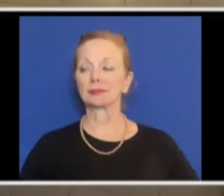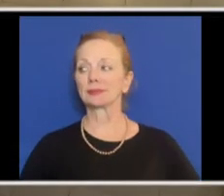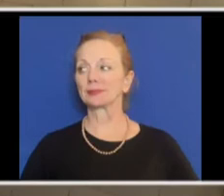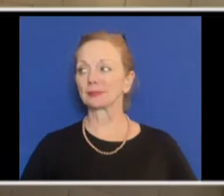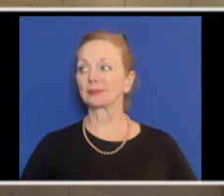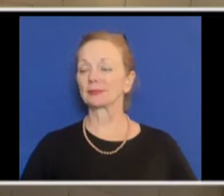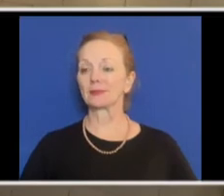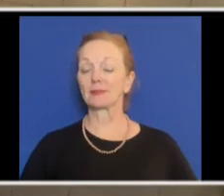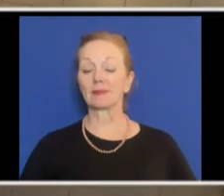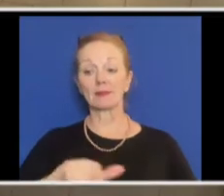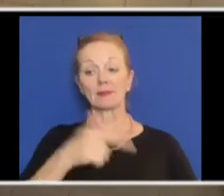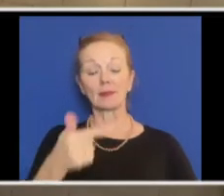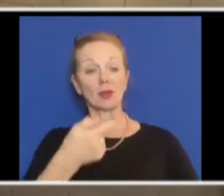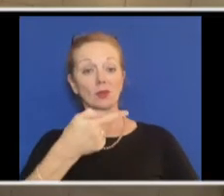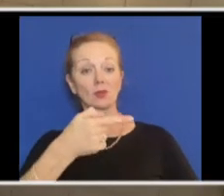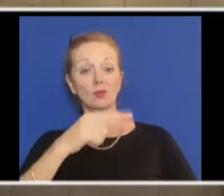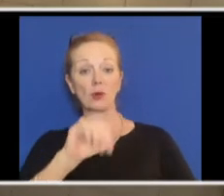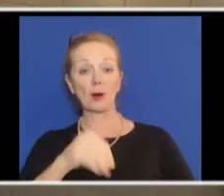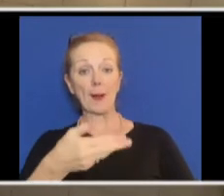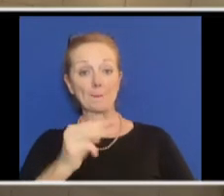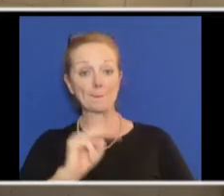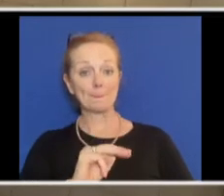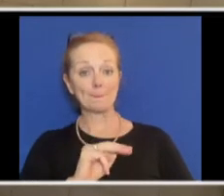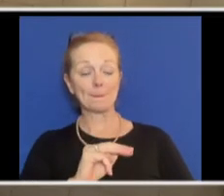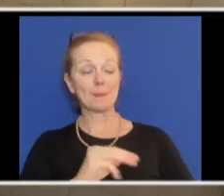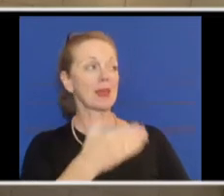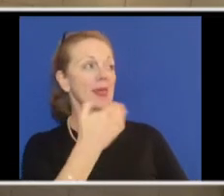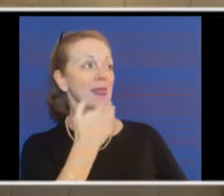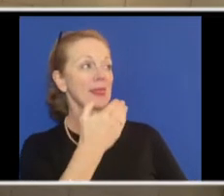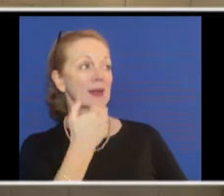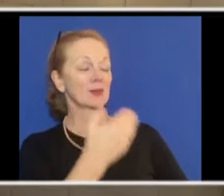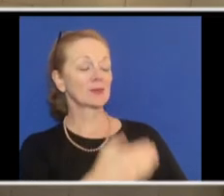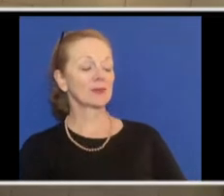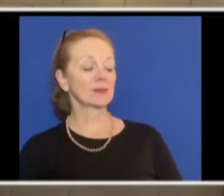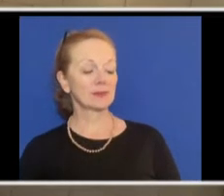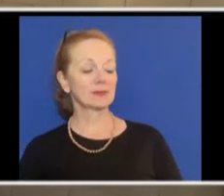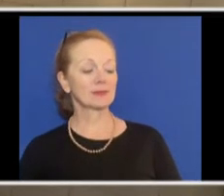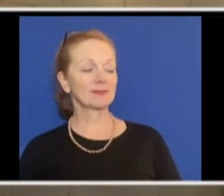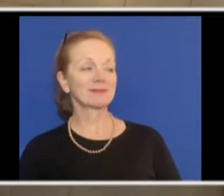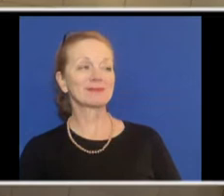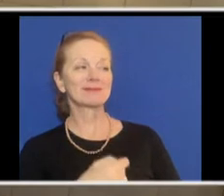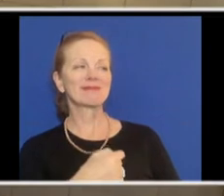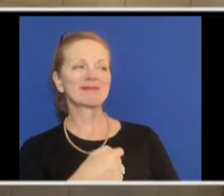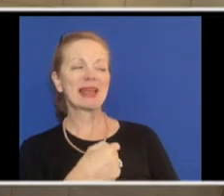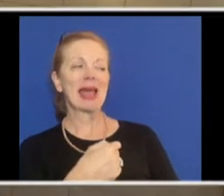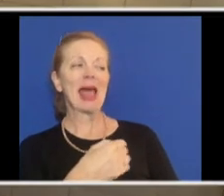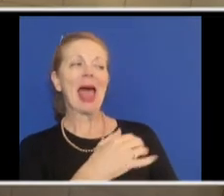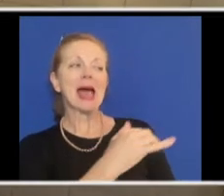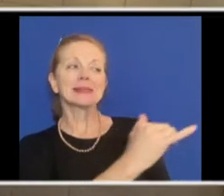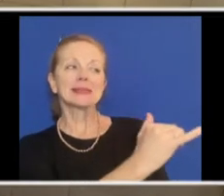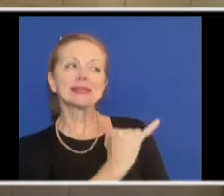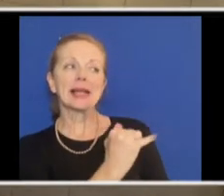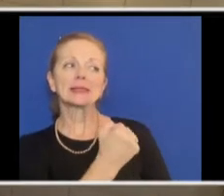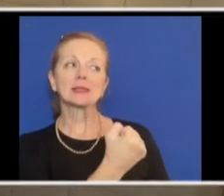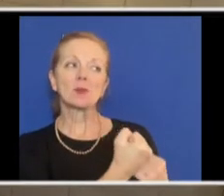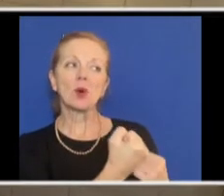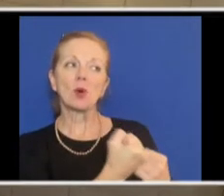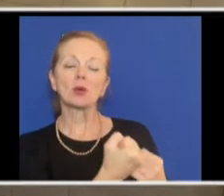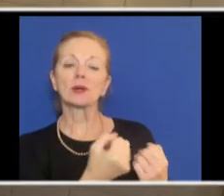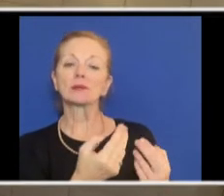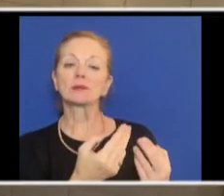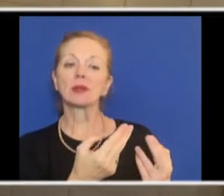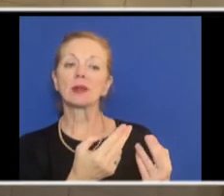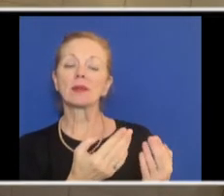Mr Graham thank you Mr Mayor Pro tem I I too echo my support of the petition um